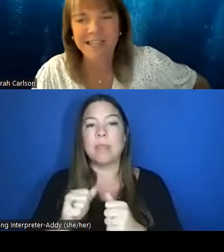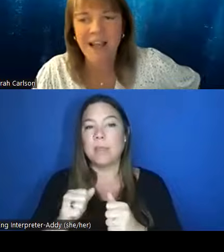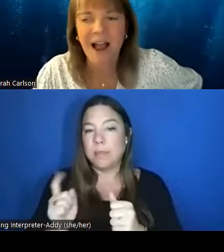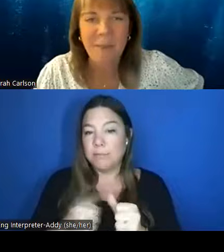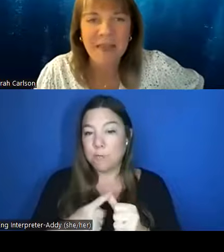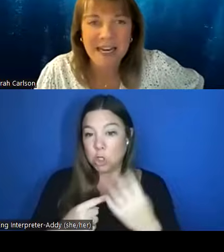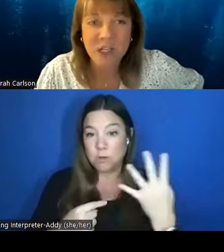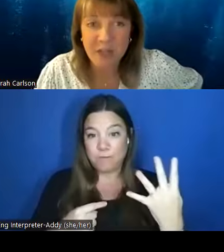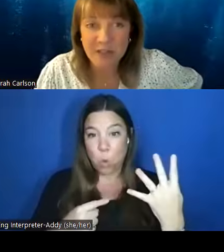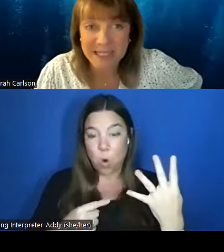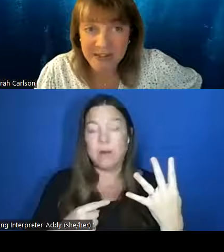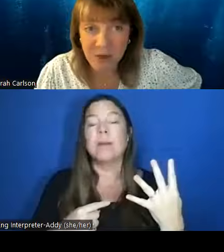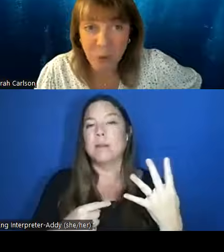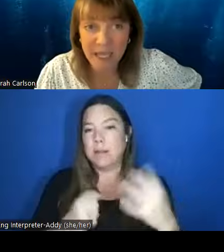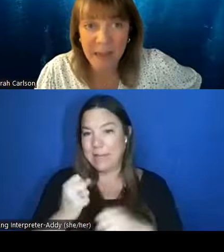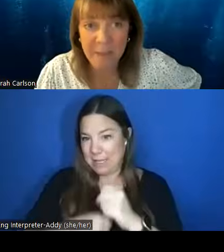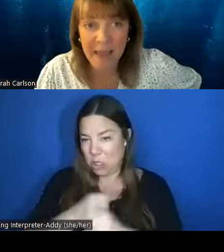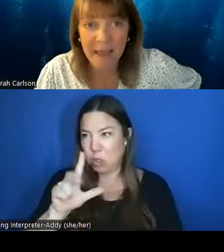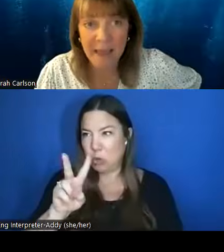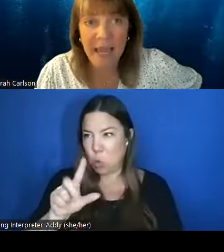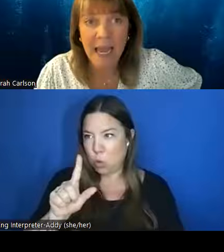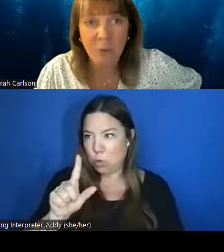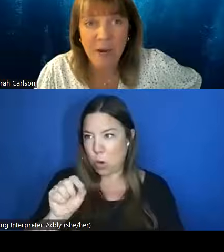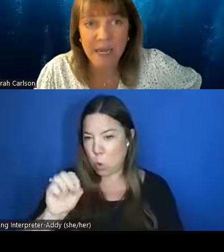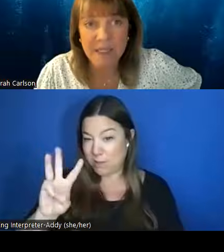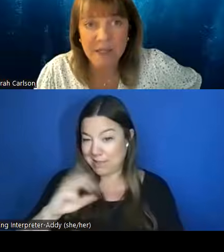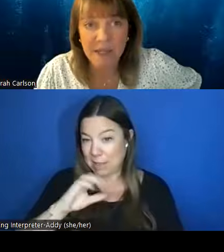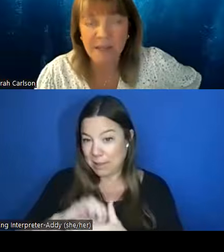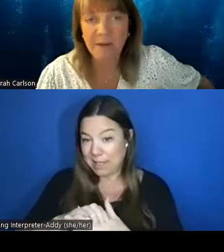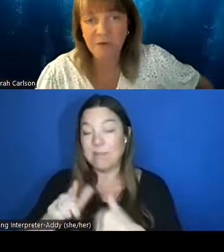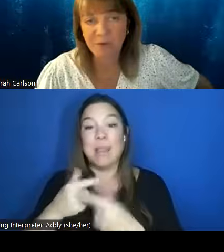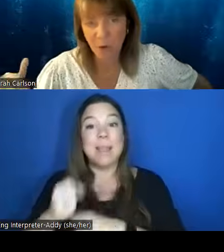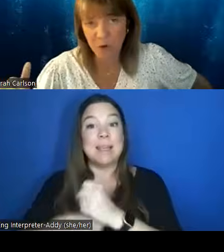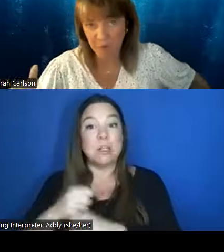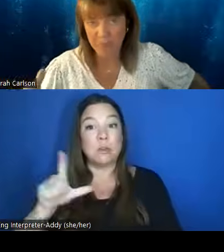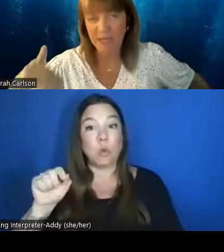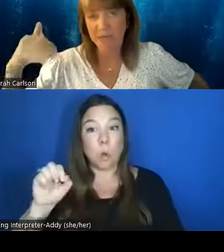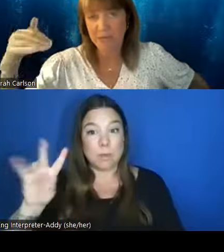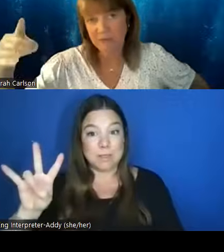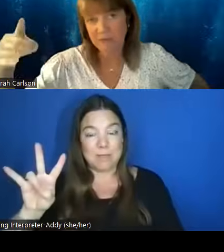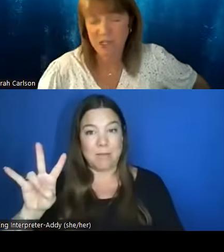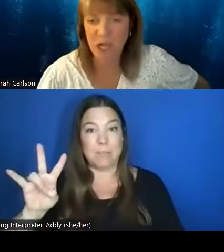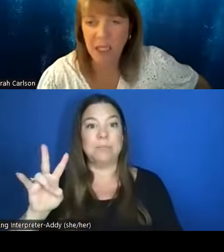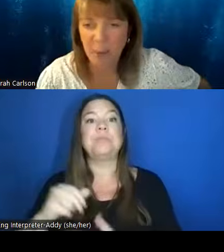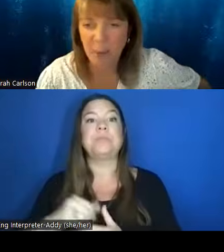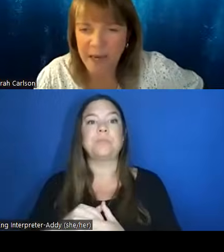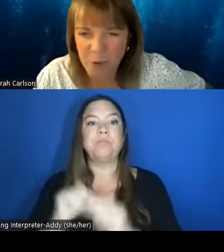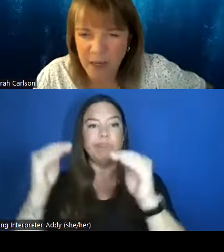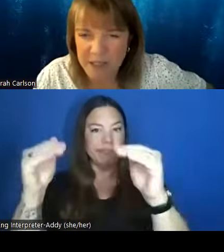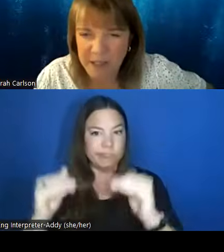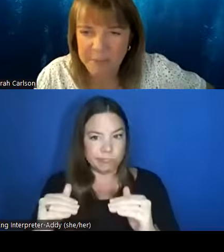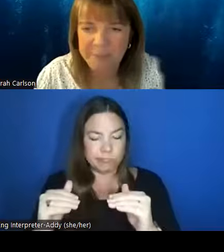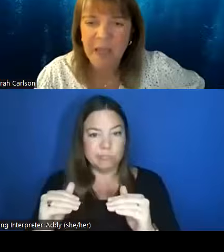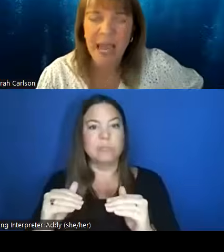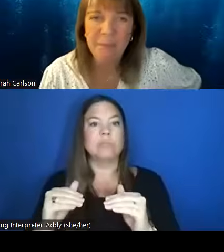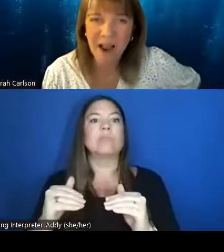2006. And then in 2007, we came back and raised the 4 drums at the slightly shallower end of the wreck